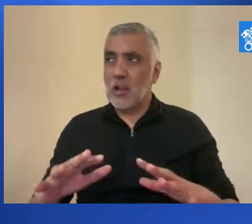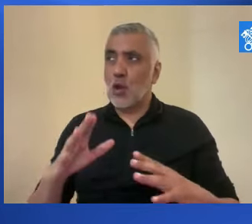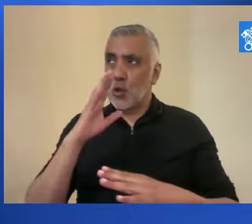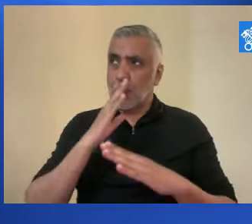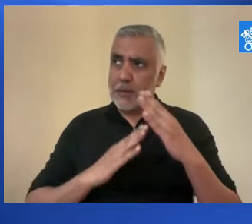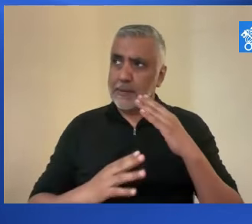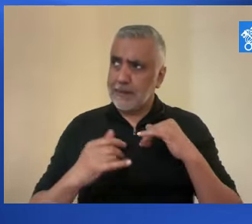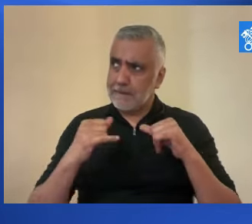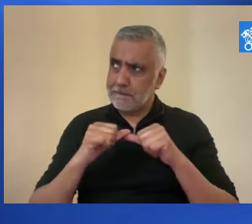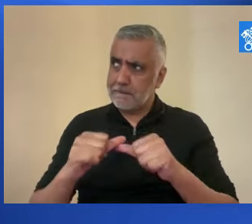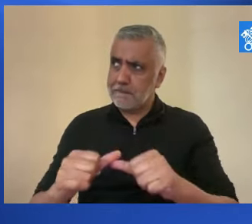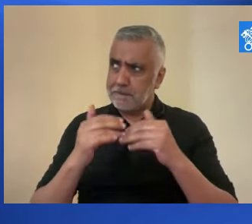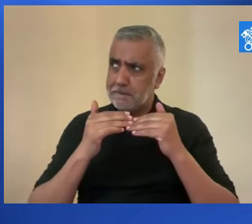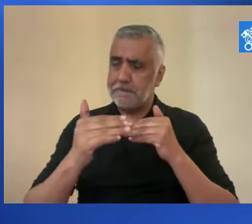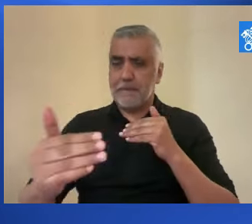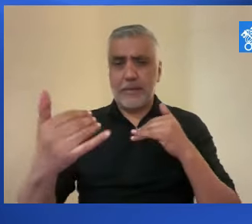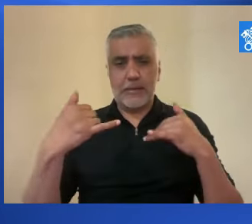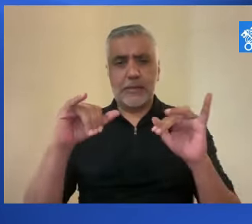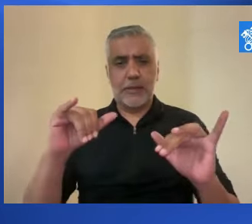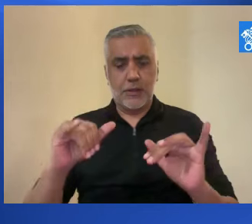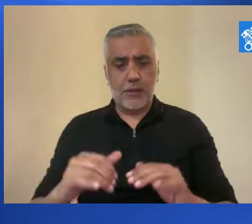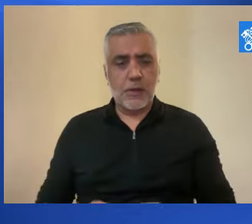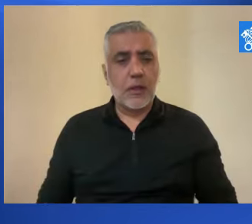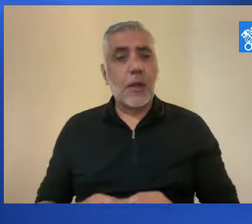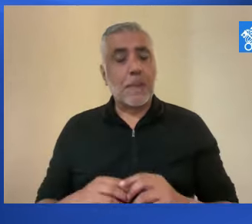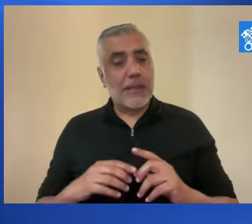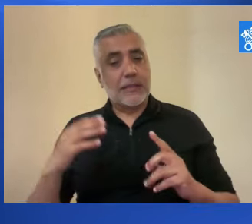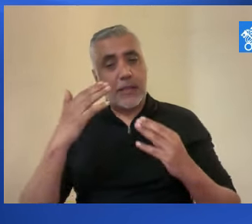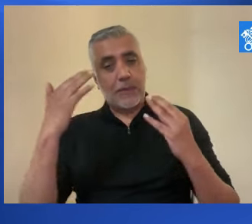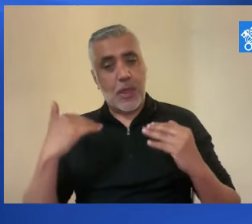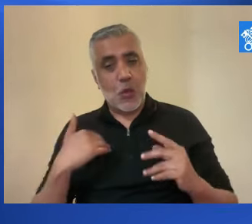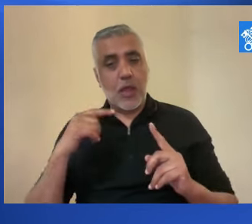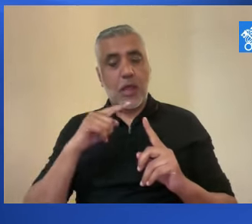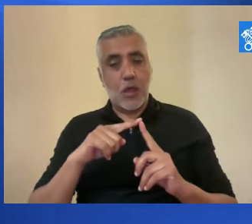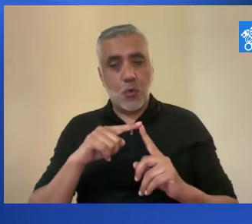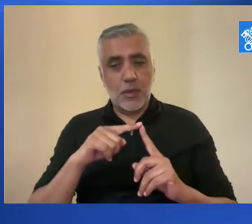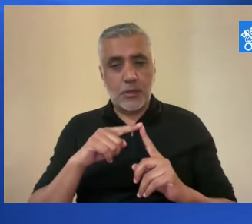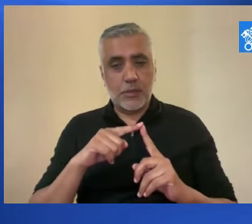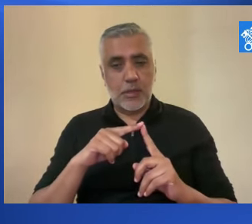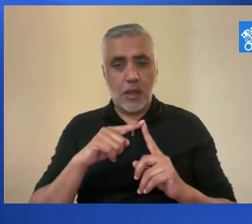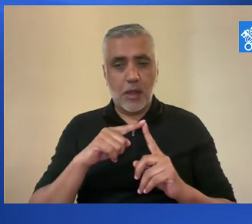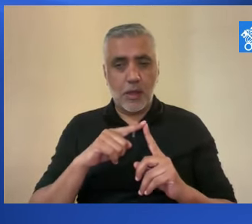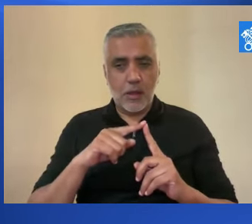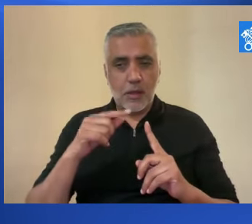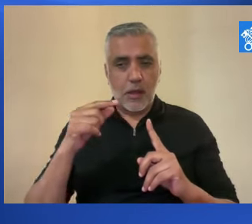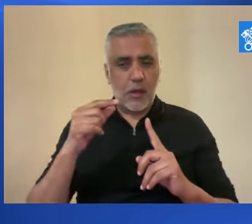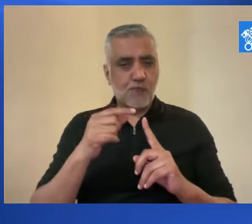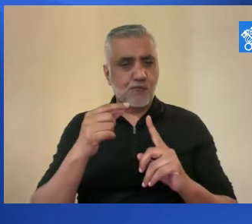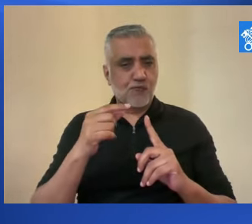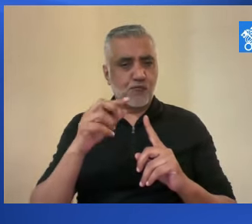because in Mary it was a granitic virtue, and I want to underline this. It's a granitic